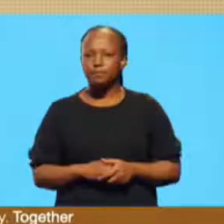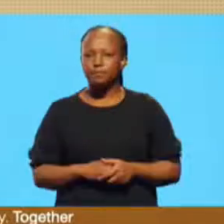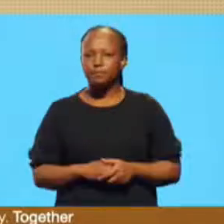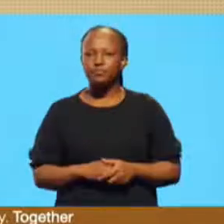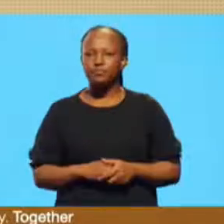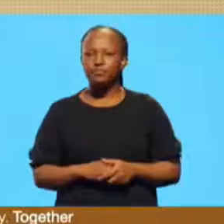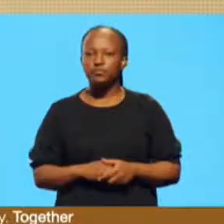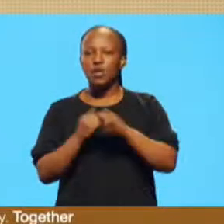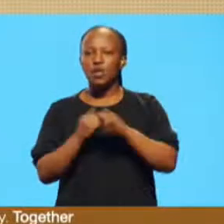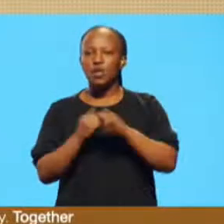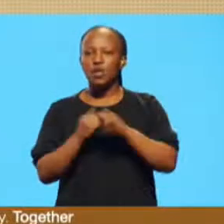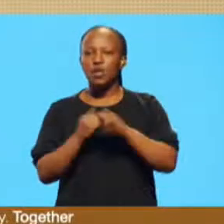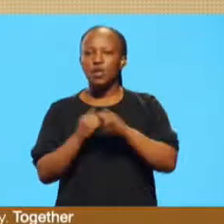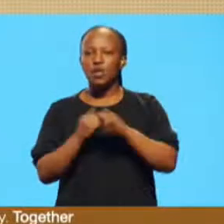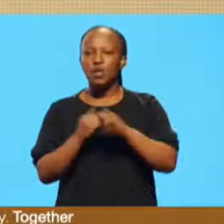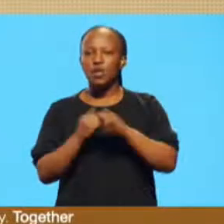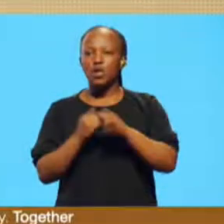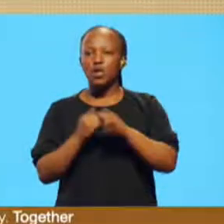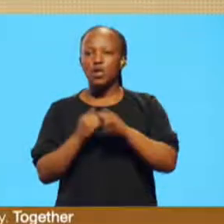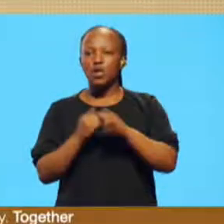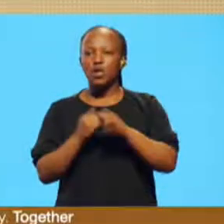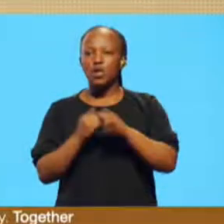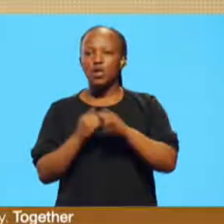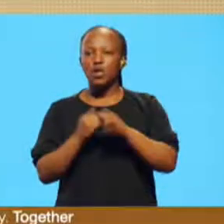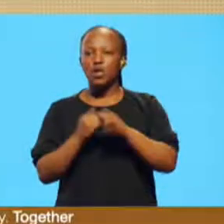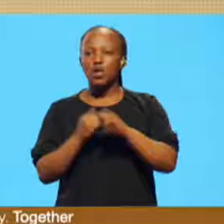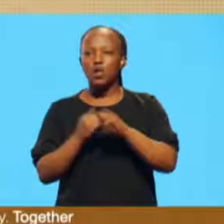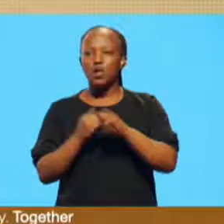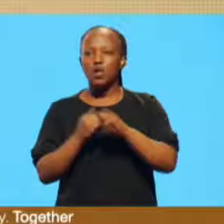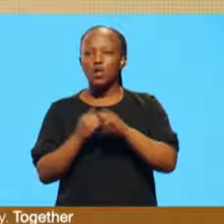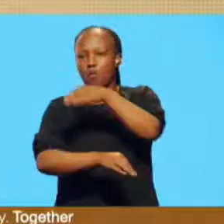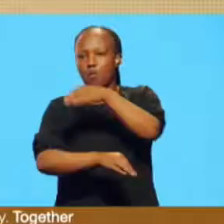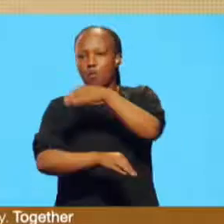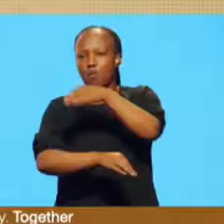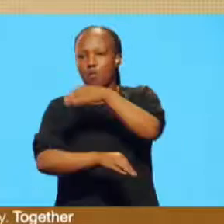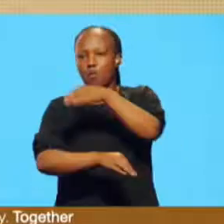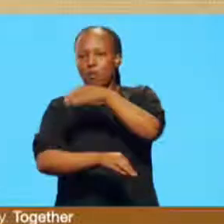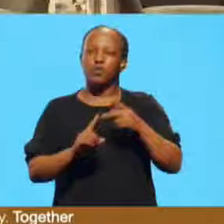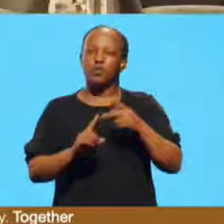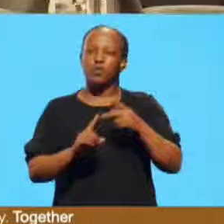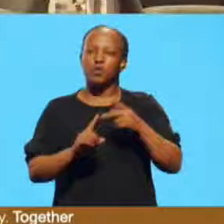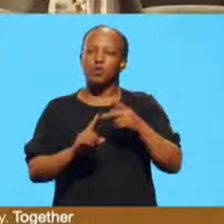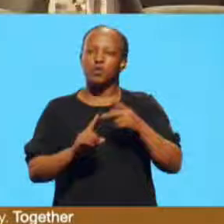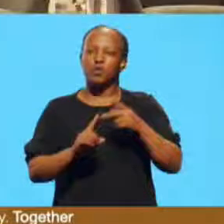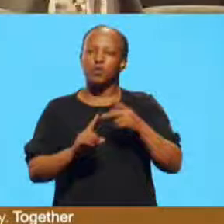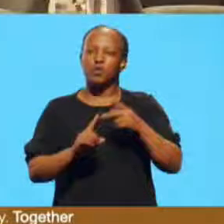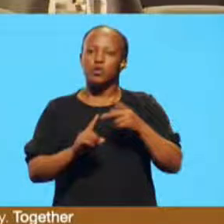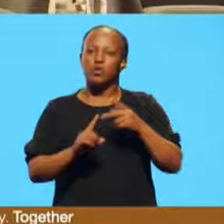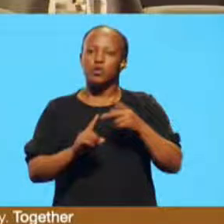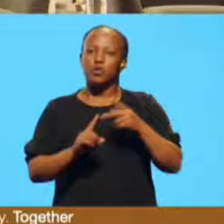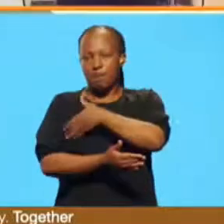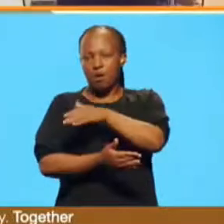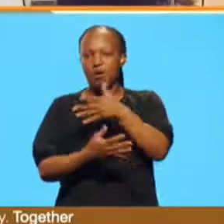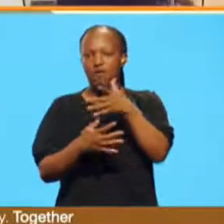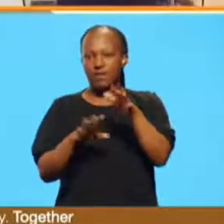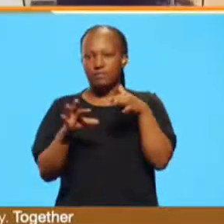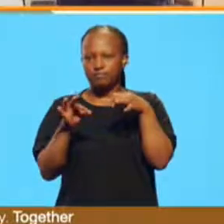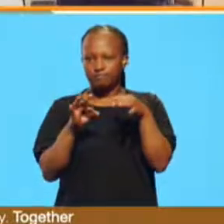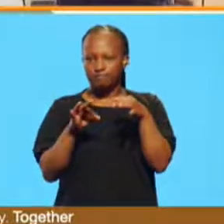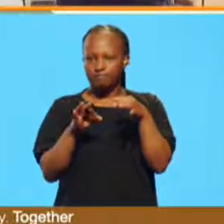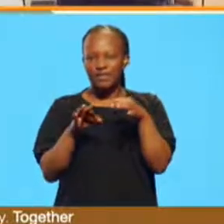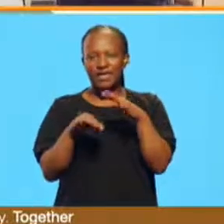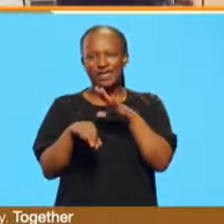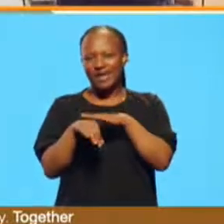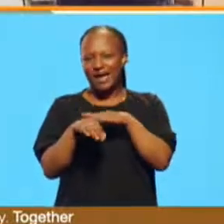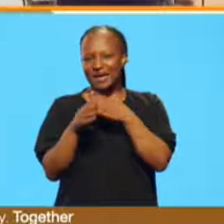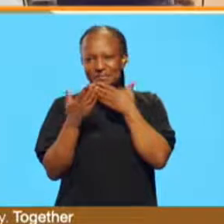up. There is political empowerment, there is women and social empowerment, and there is economic empowerment. I've already alluded to it. I don't have